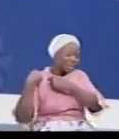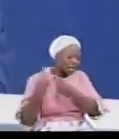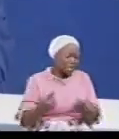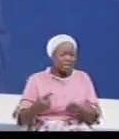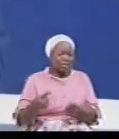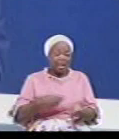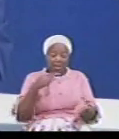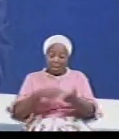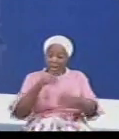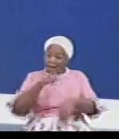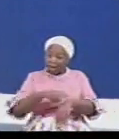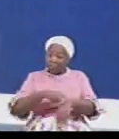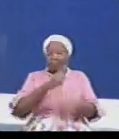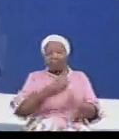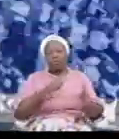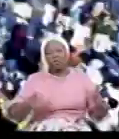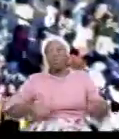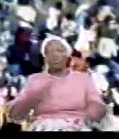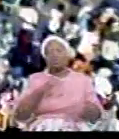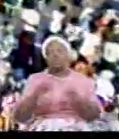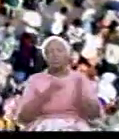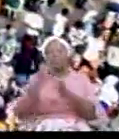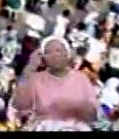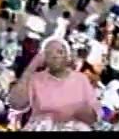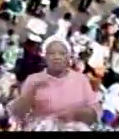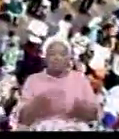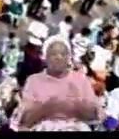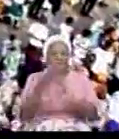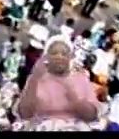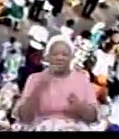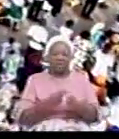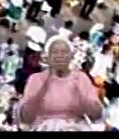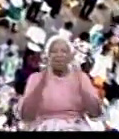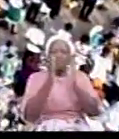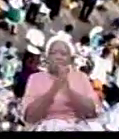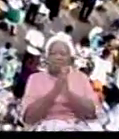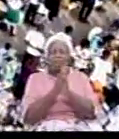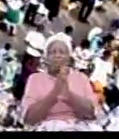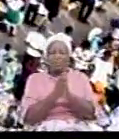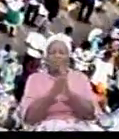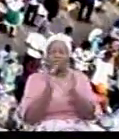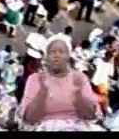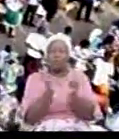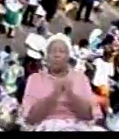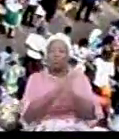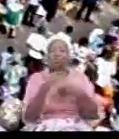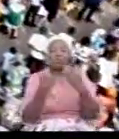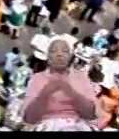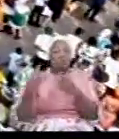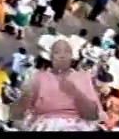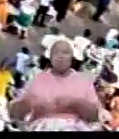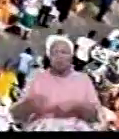everybody's expectations will be met. I want you to raise your voices on high and say, Lord,